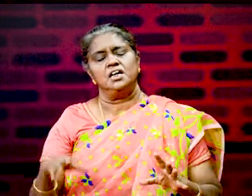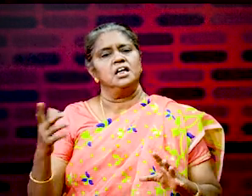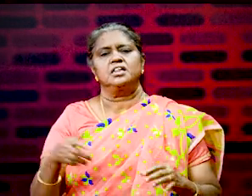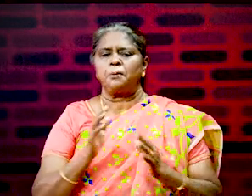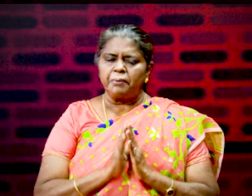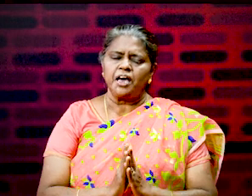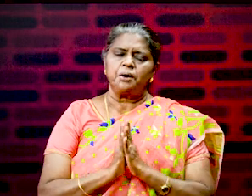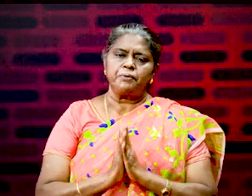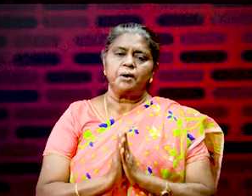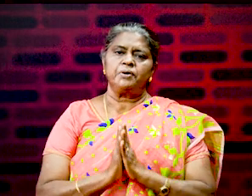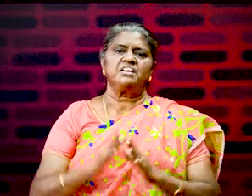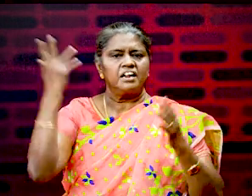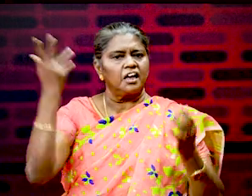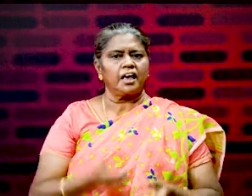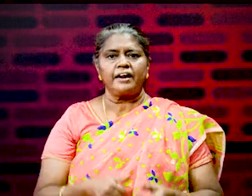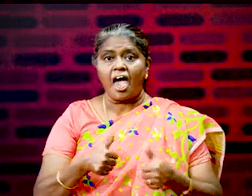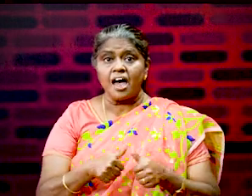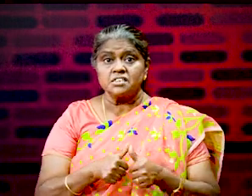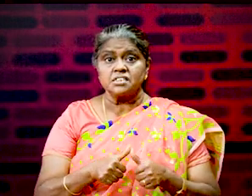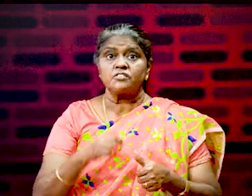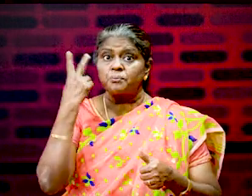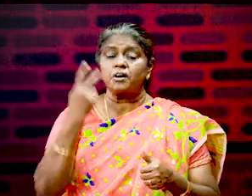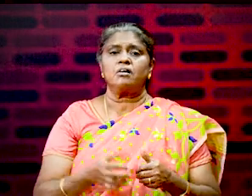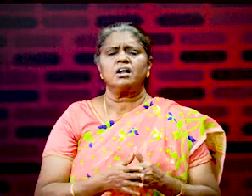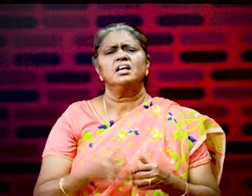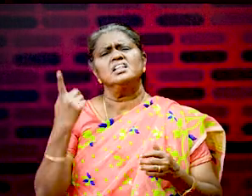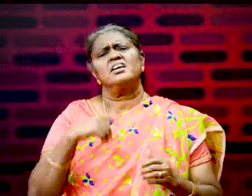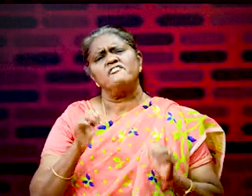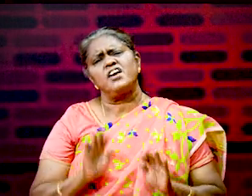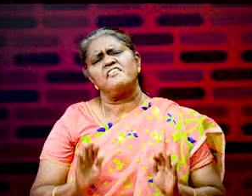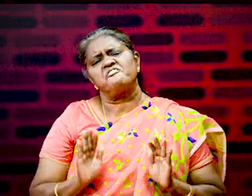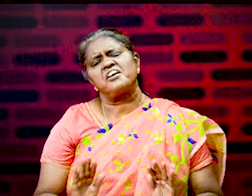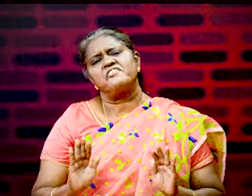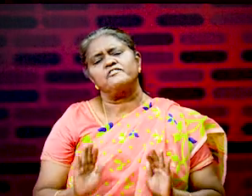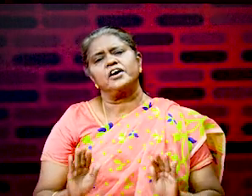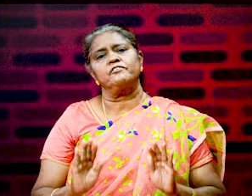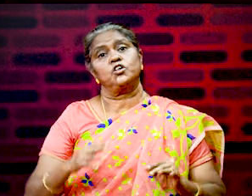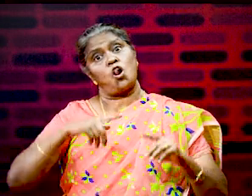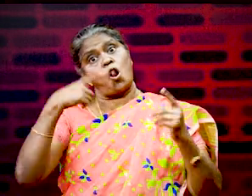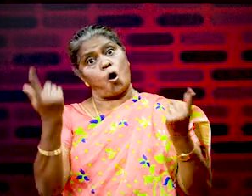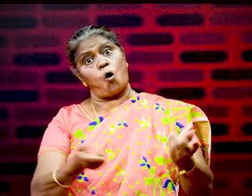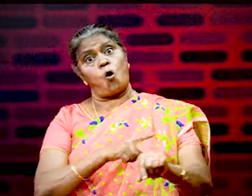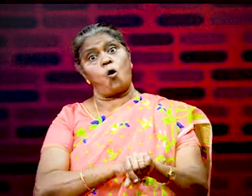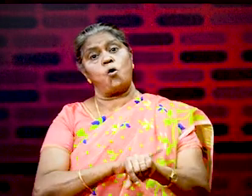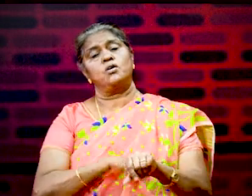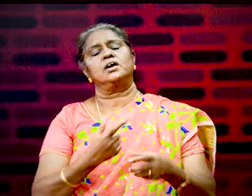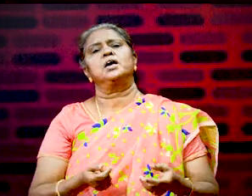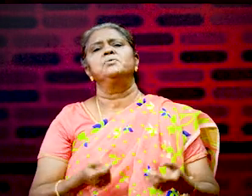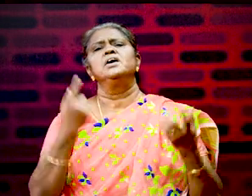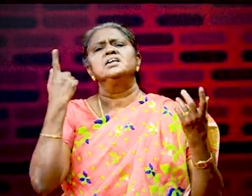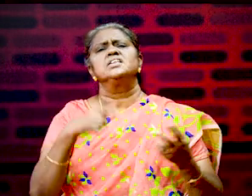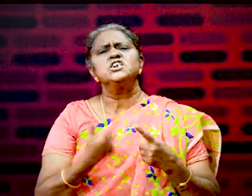have been waiting for a long time, but they couldn't see any sign of miracle. That's why God says,